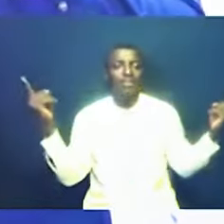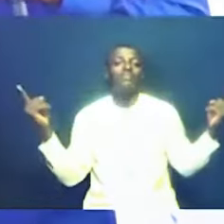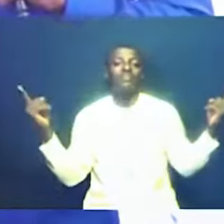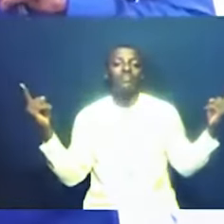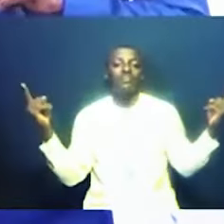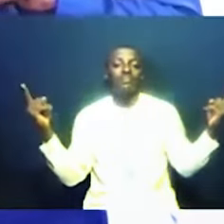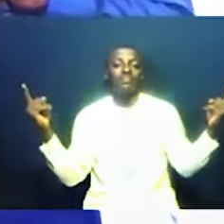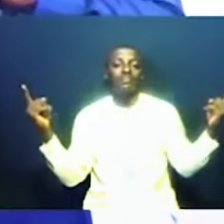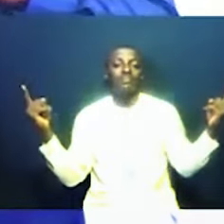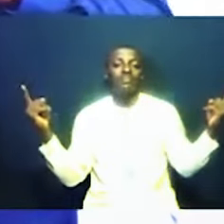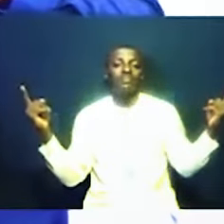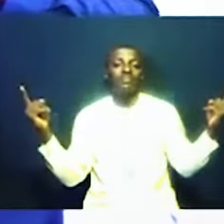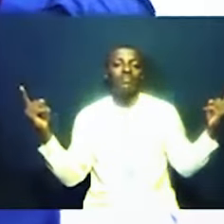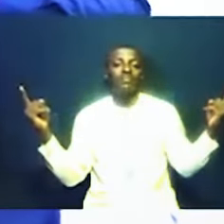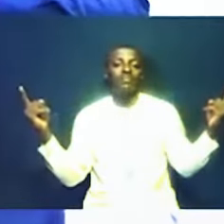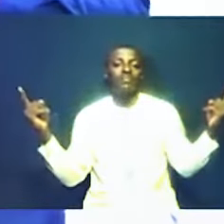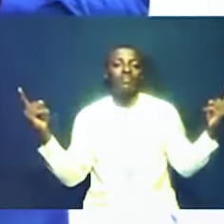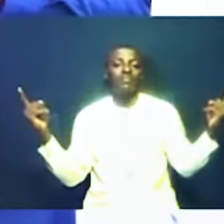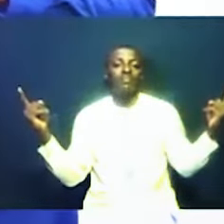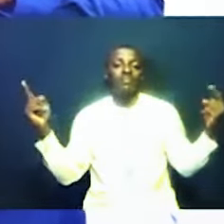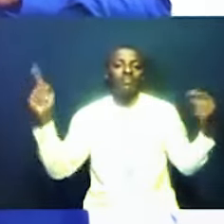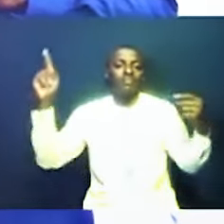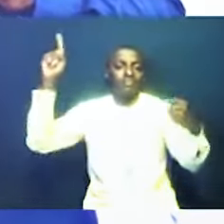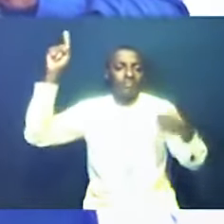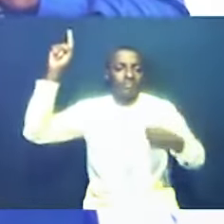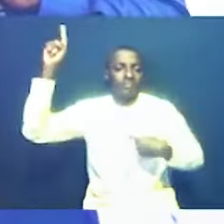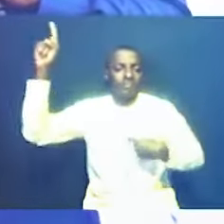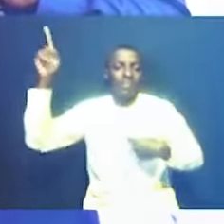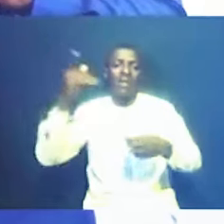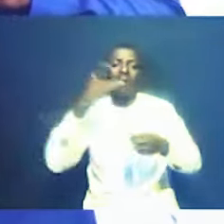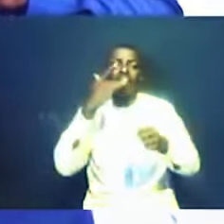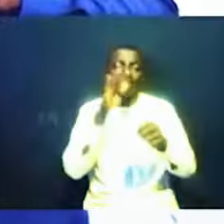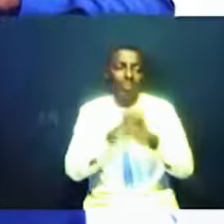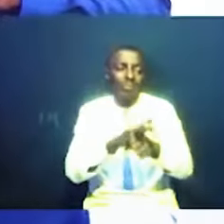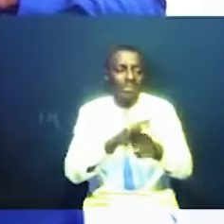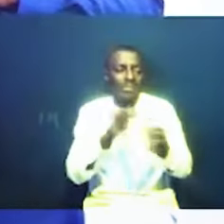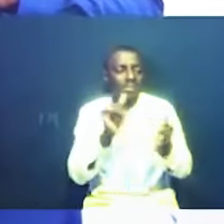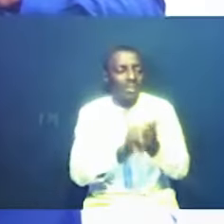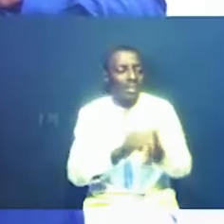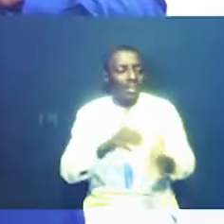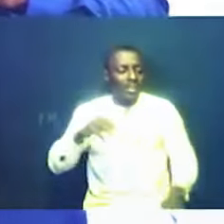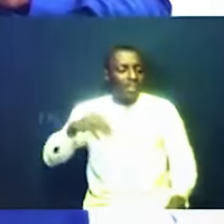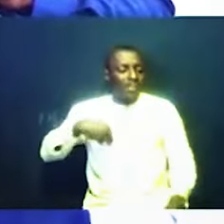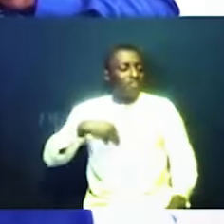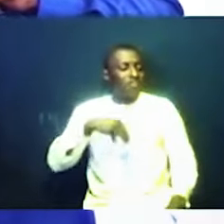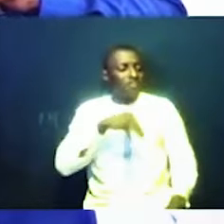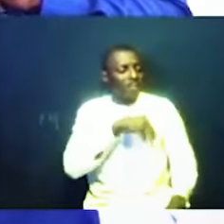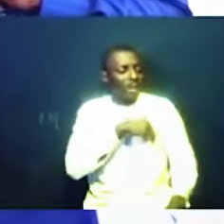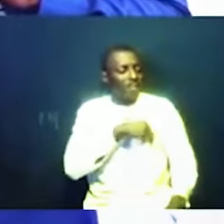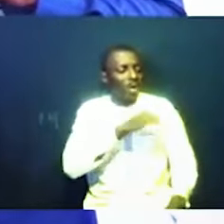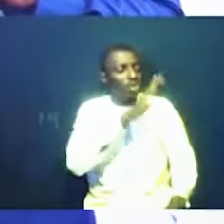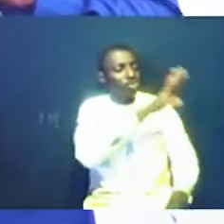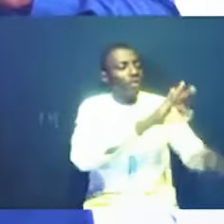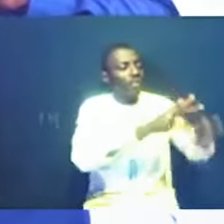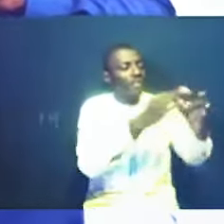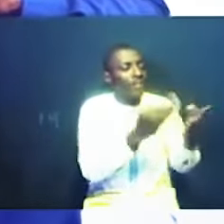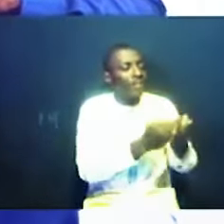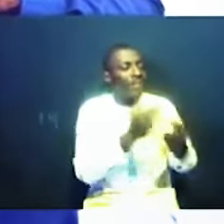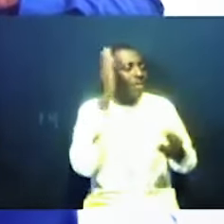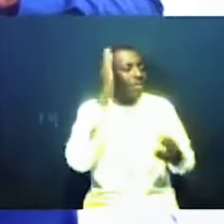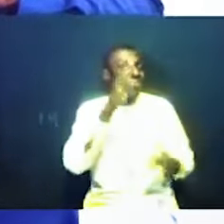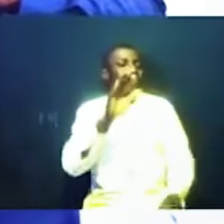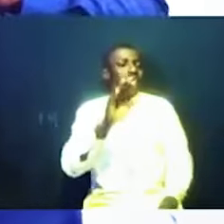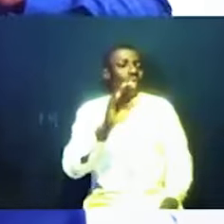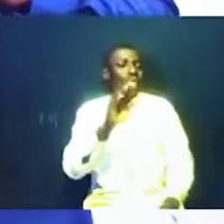declares, I promise that members of your family will minister before me forever.